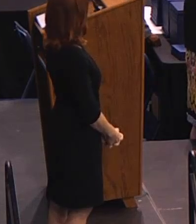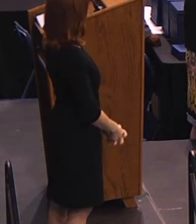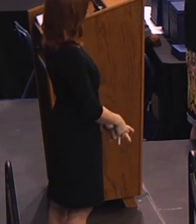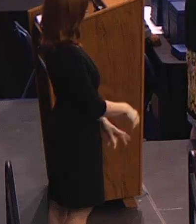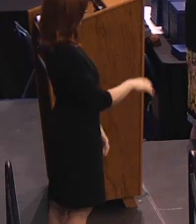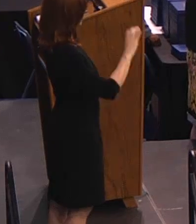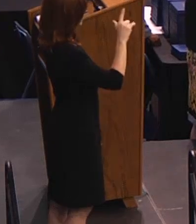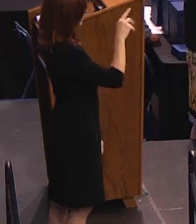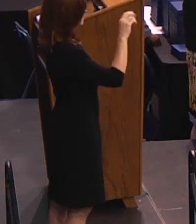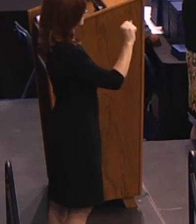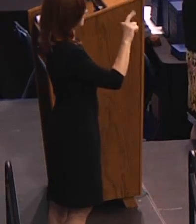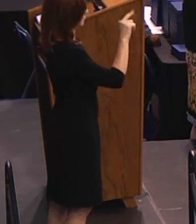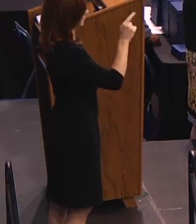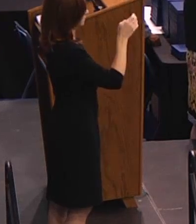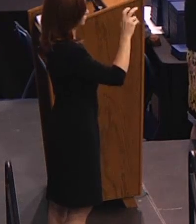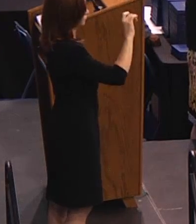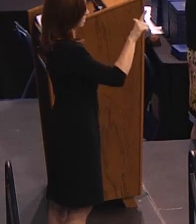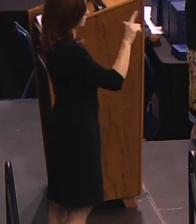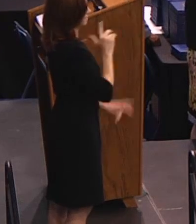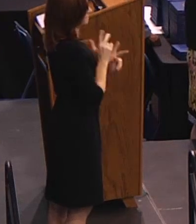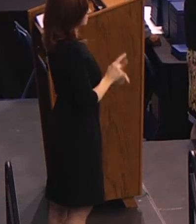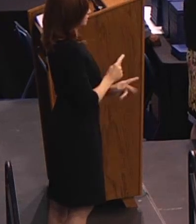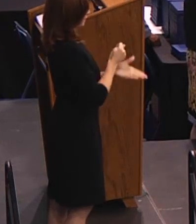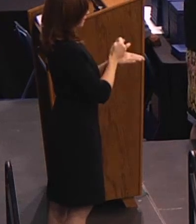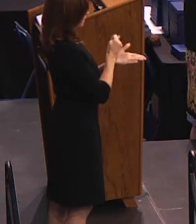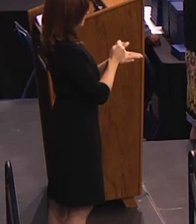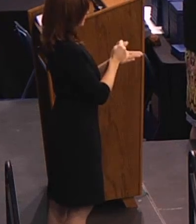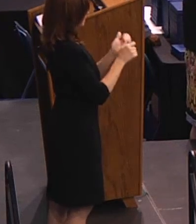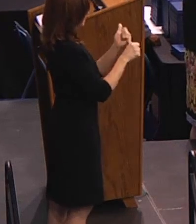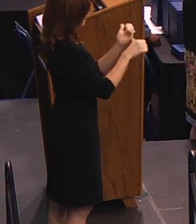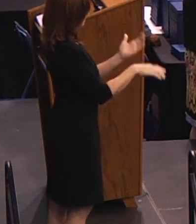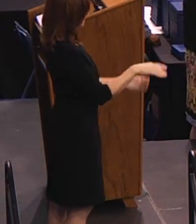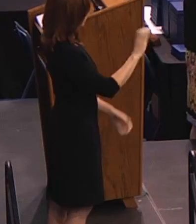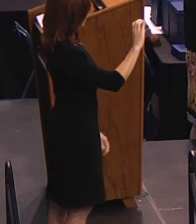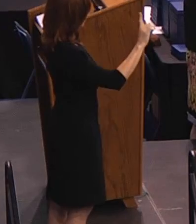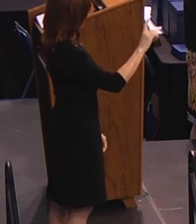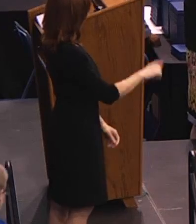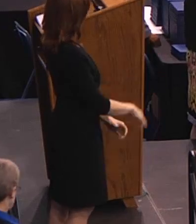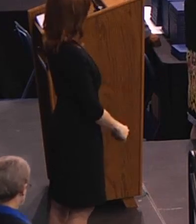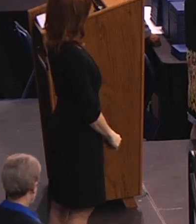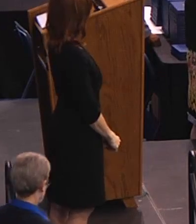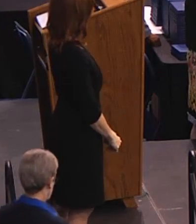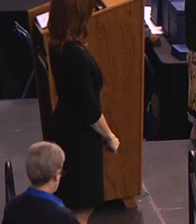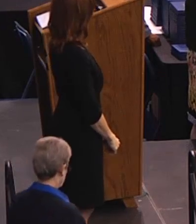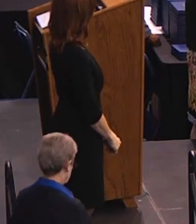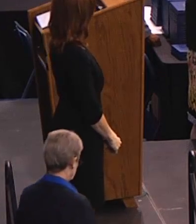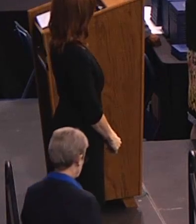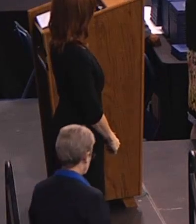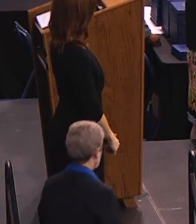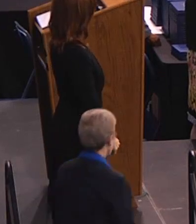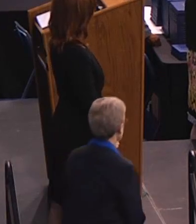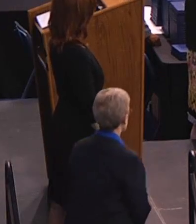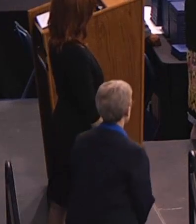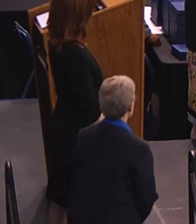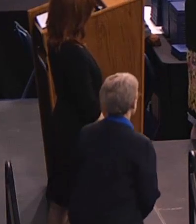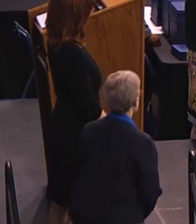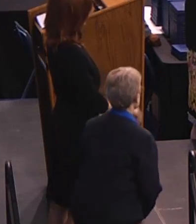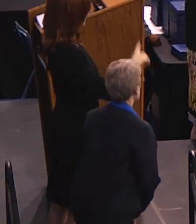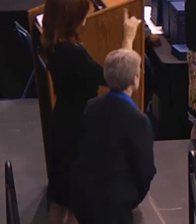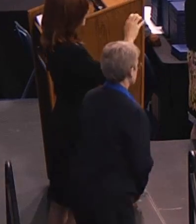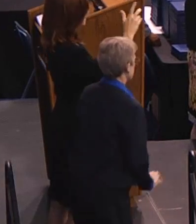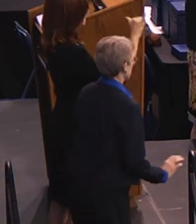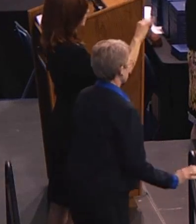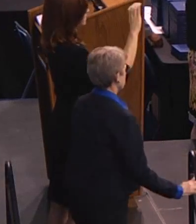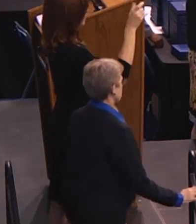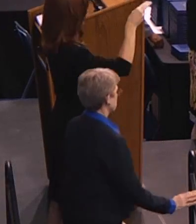Kelsey D. Luttrell, Physical Therapist Assistant, cum laude. Zachary